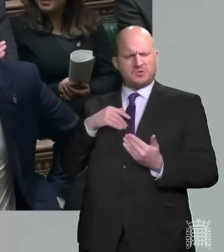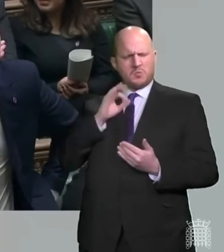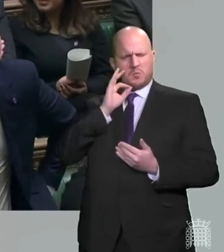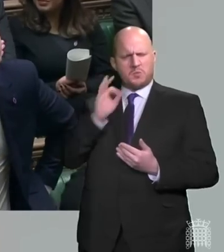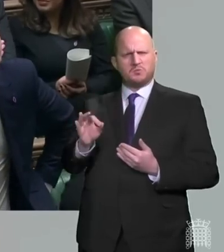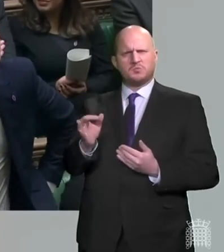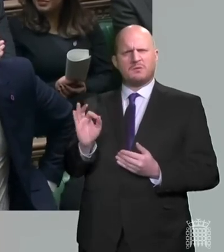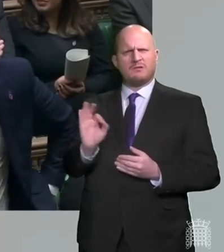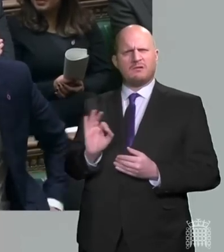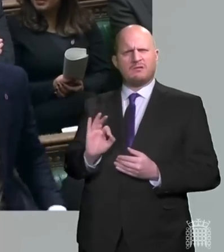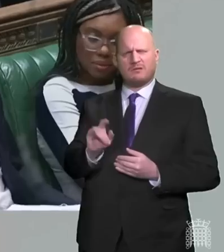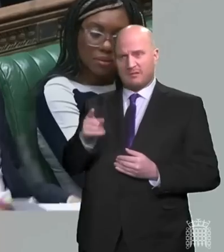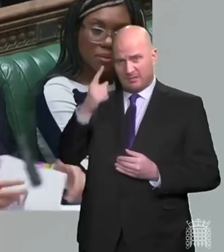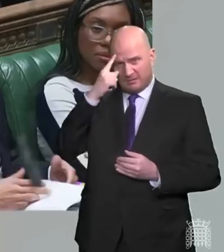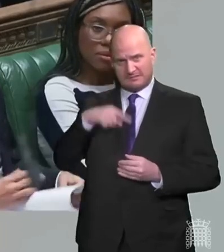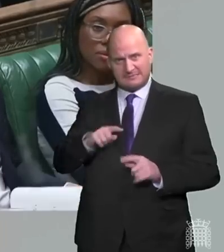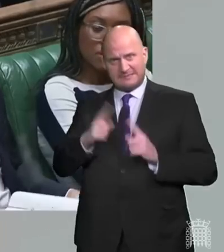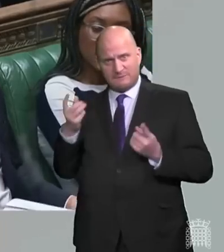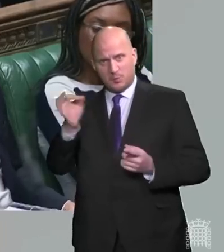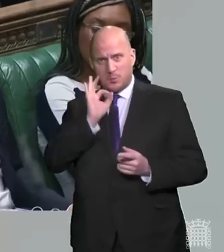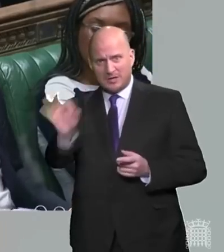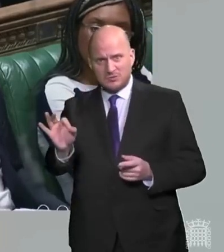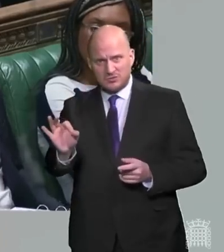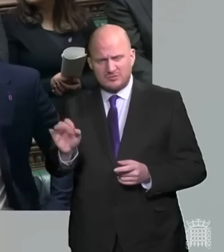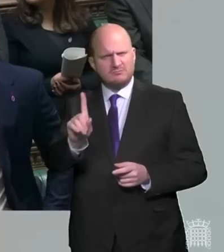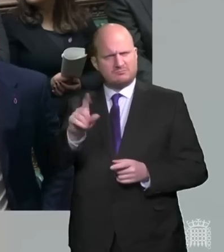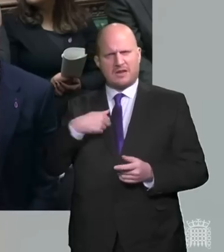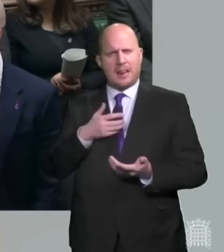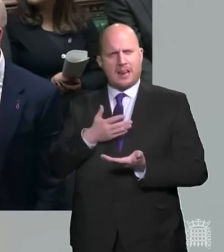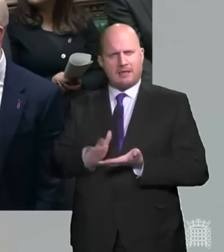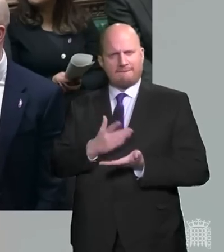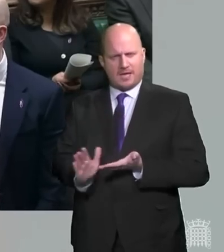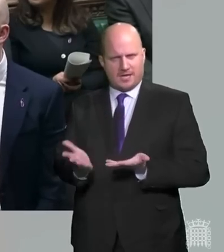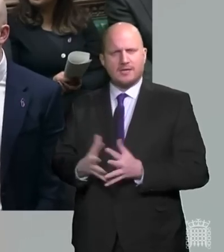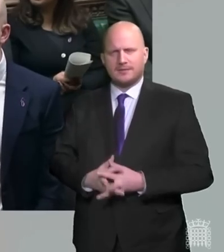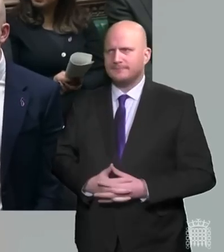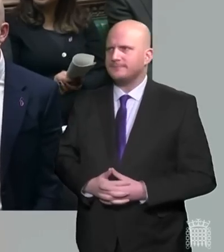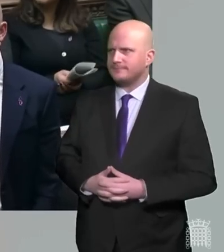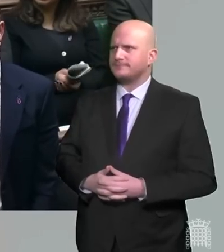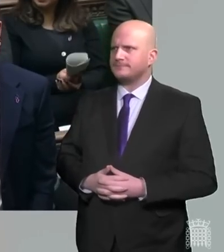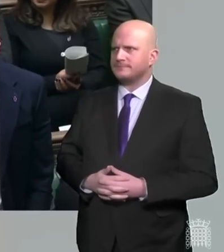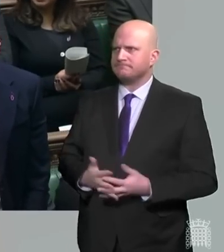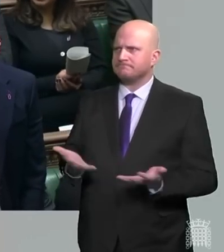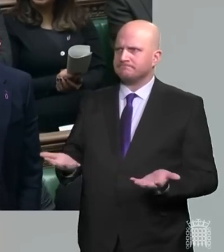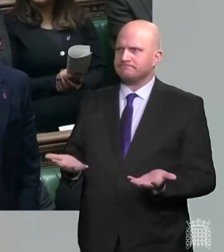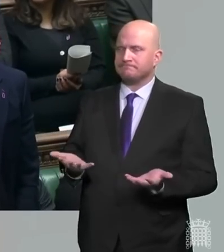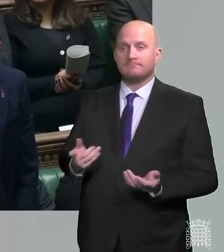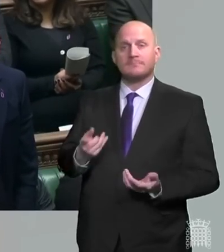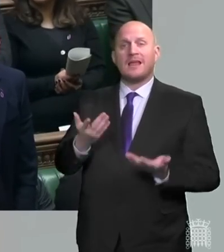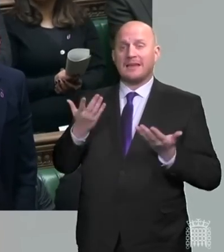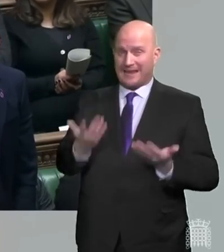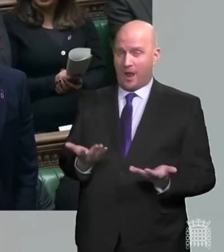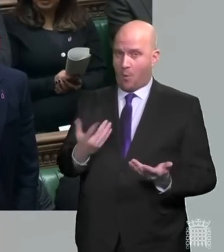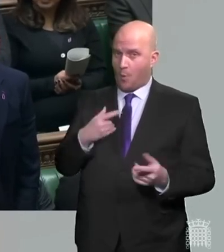it, Mr. Speaker. But let's be clear about this. This is now a matter of the Prime Minister's own